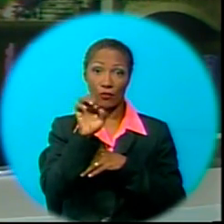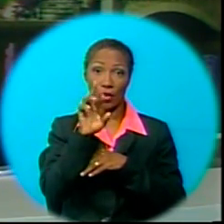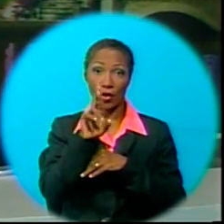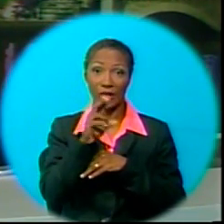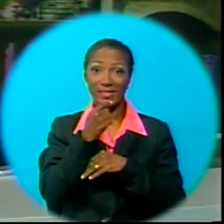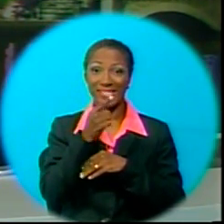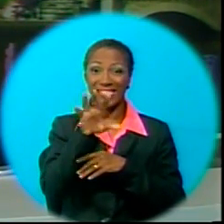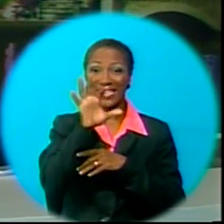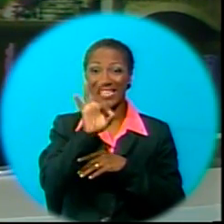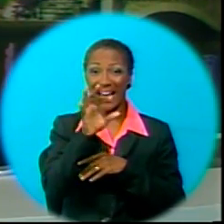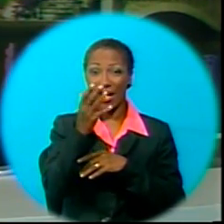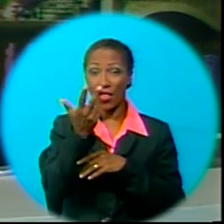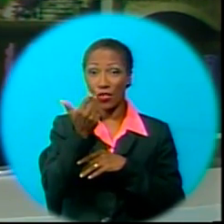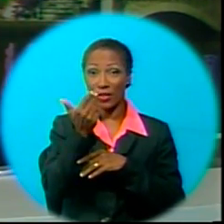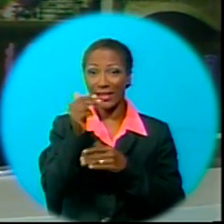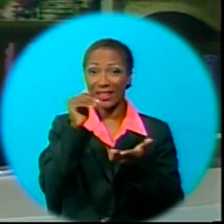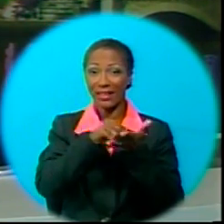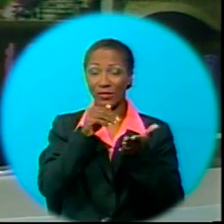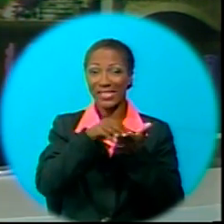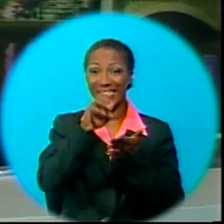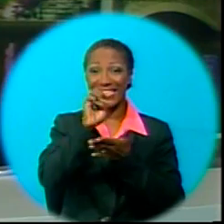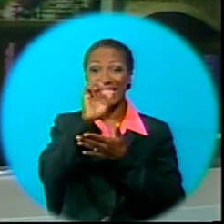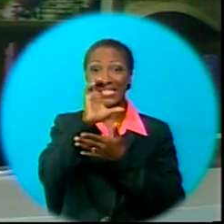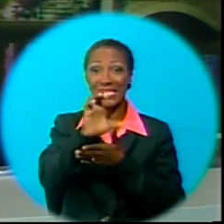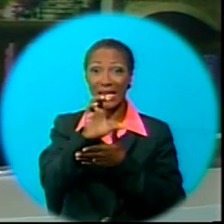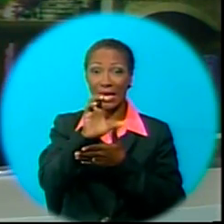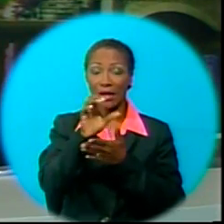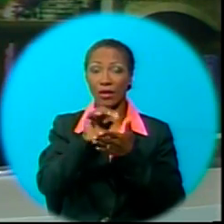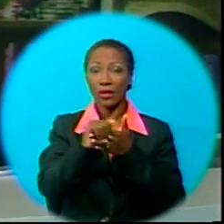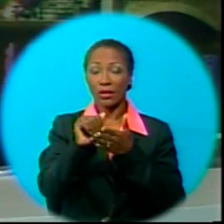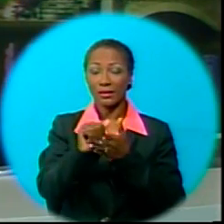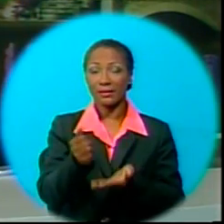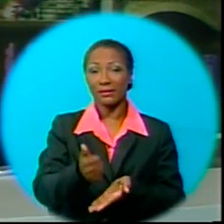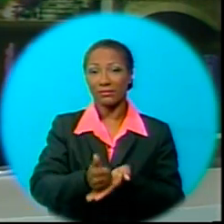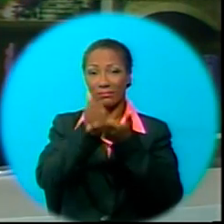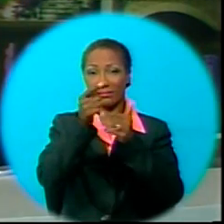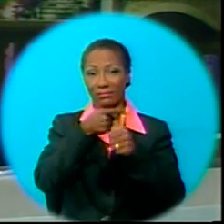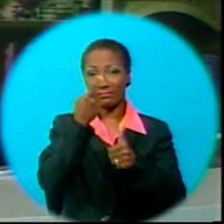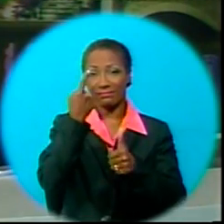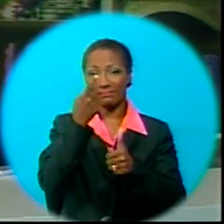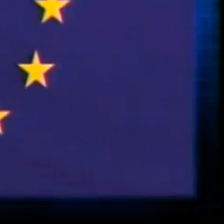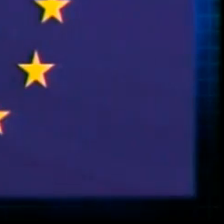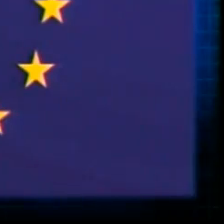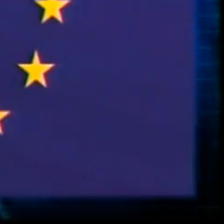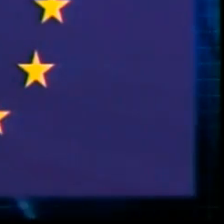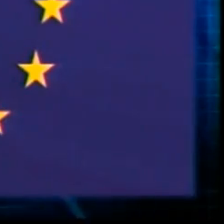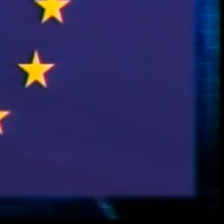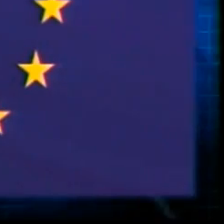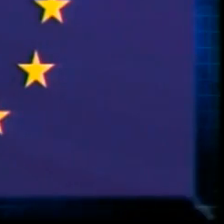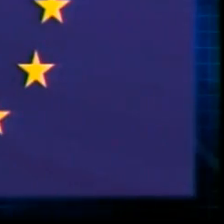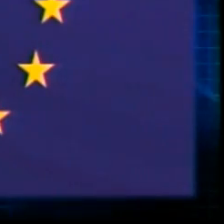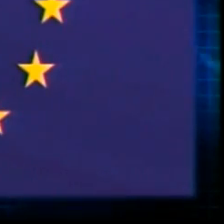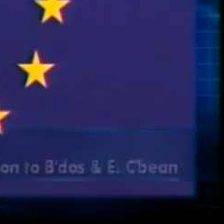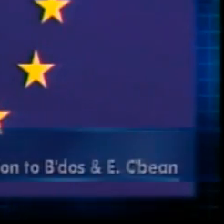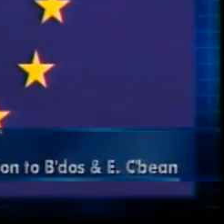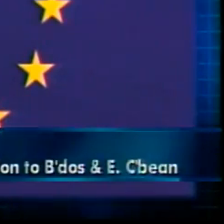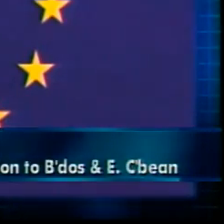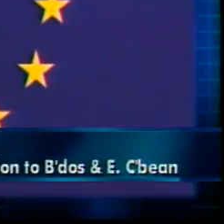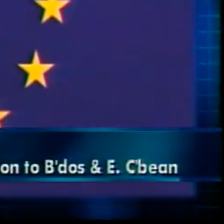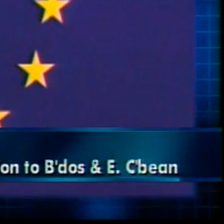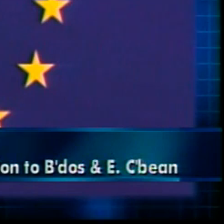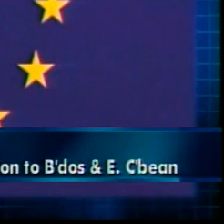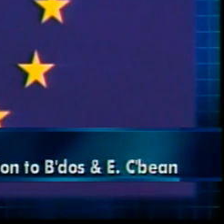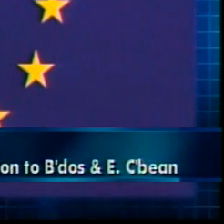$913,000 EC is but the first step in its assistance. We are now looking also on more